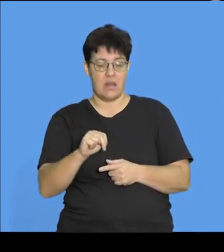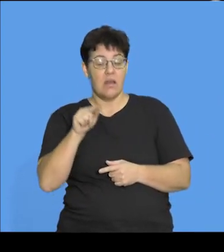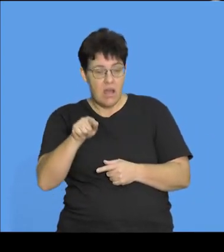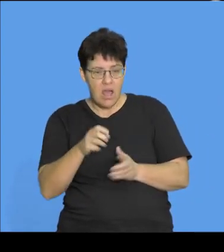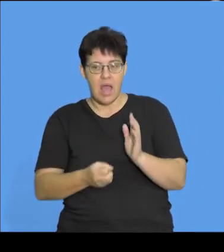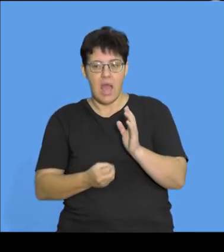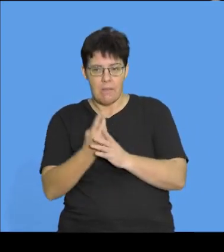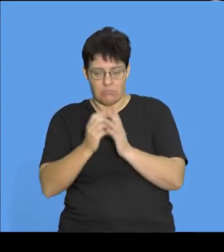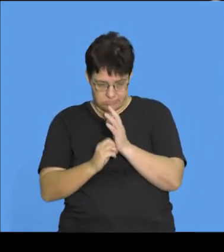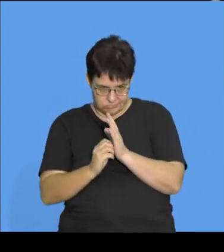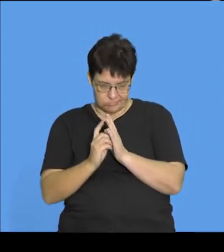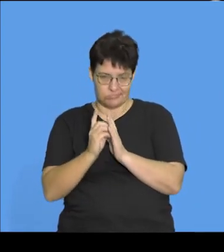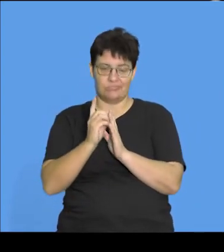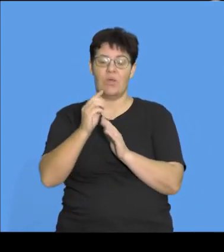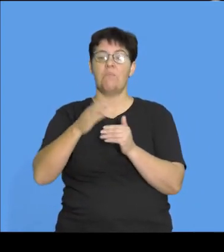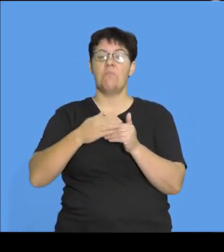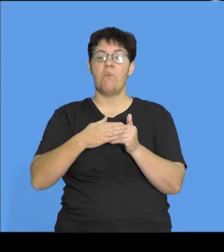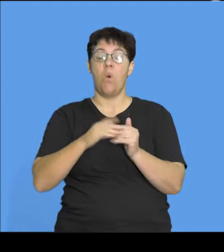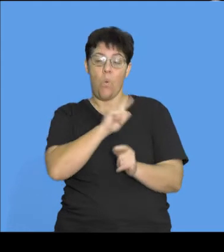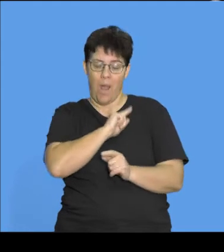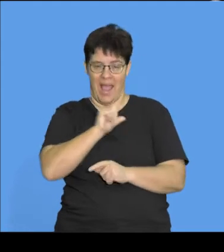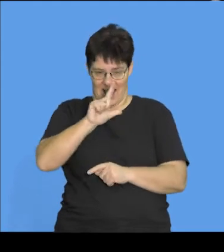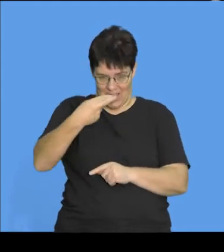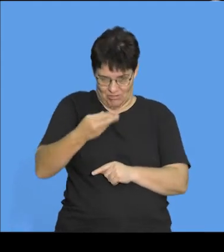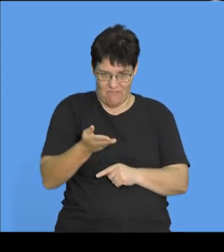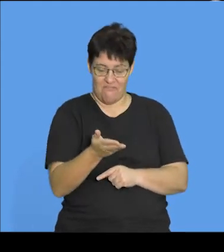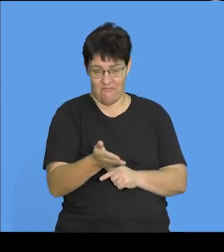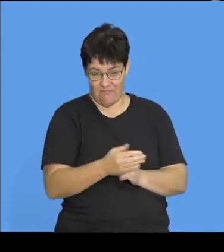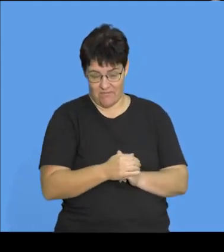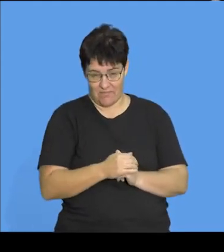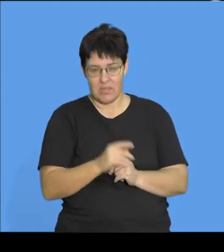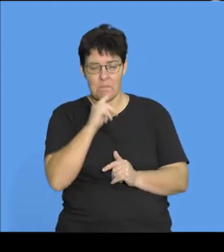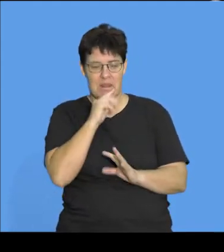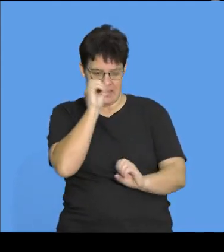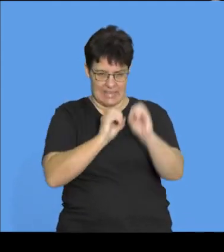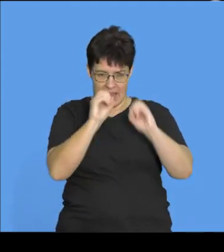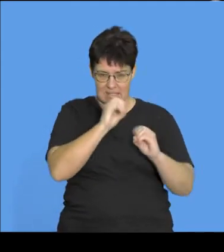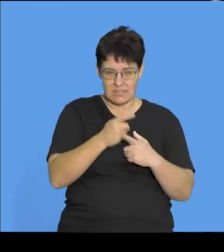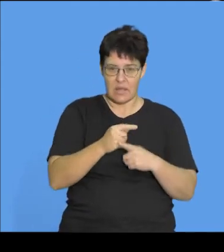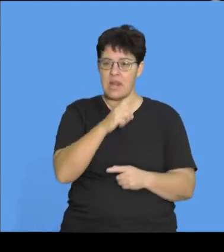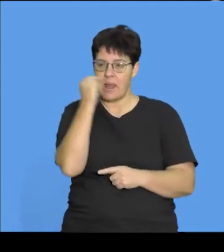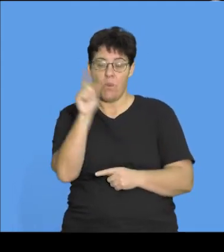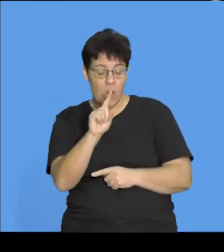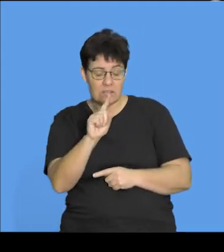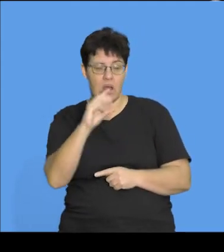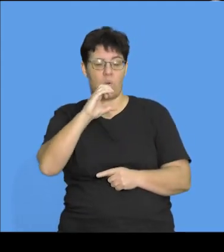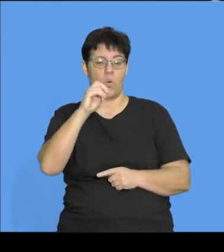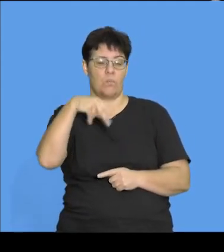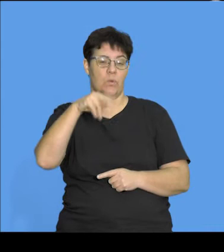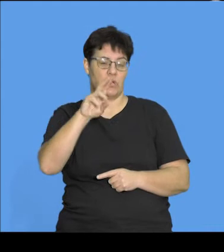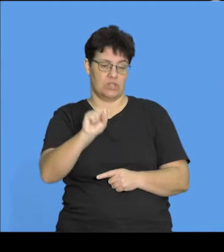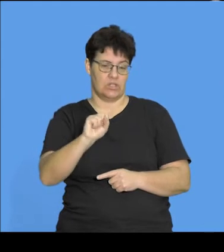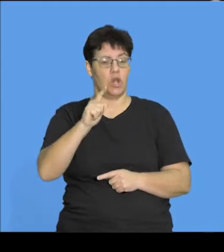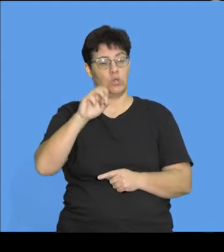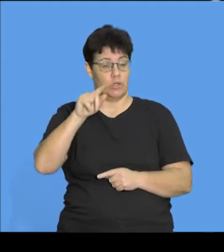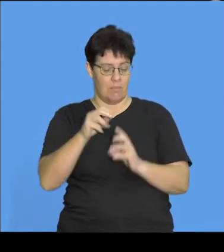LH, and it now becomes a mass of cells known as the corpus luteum, as I've indicated here. So